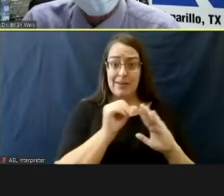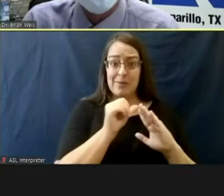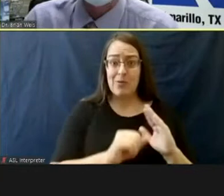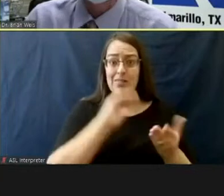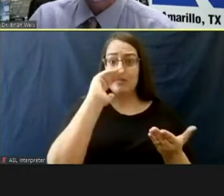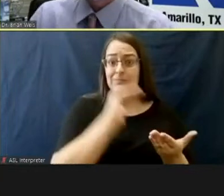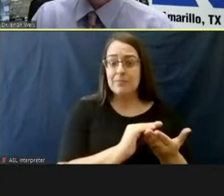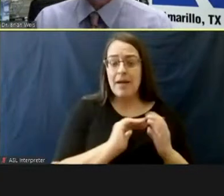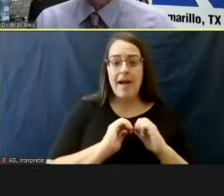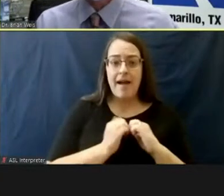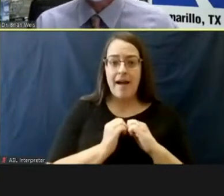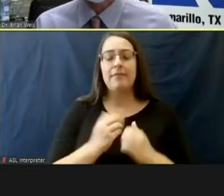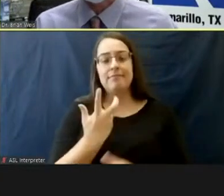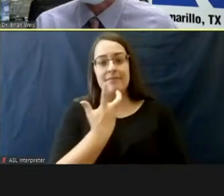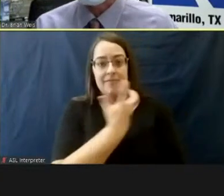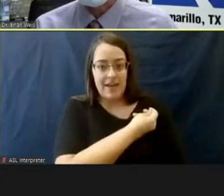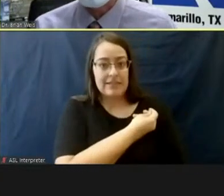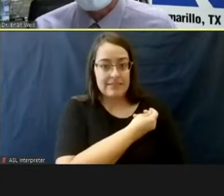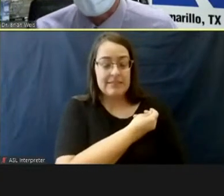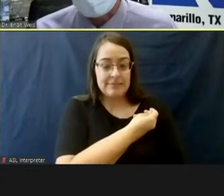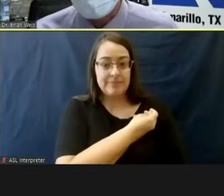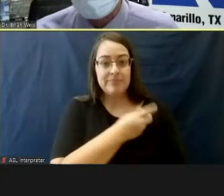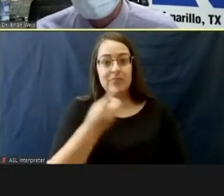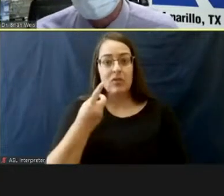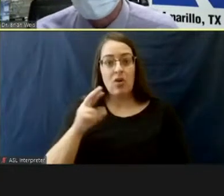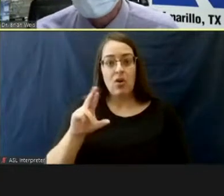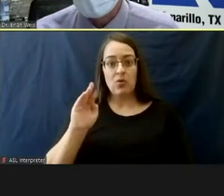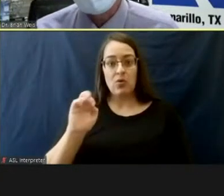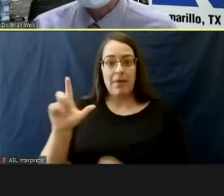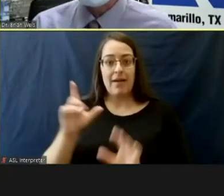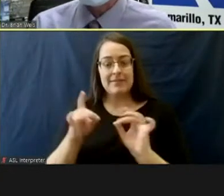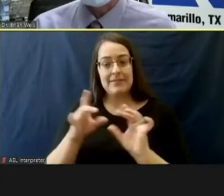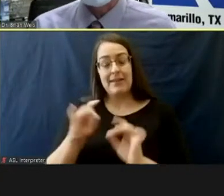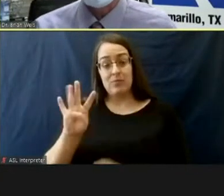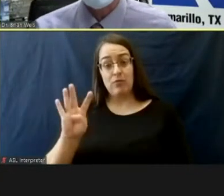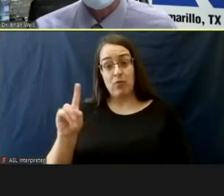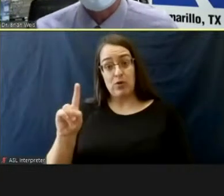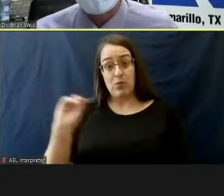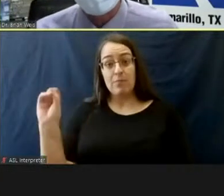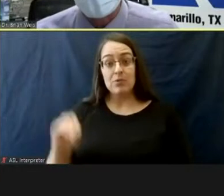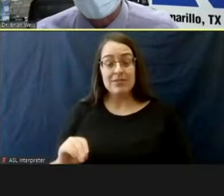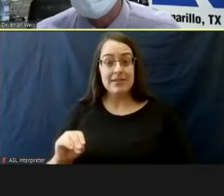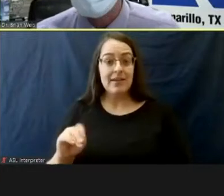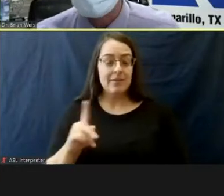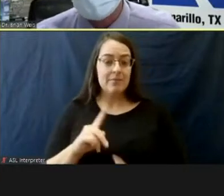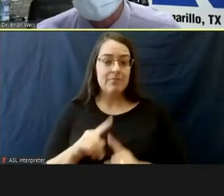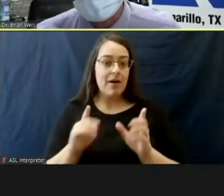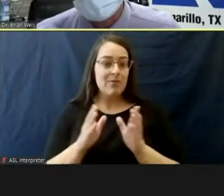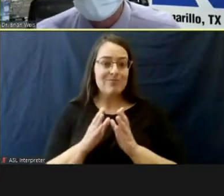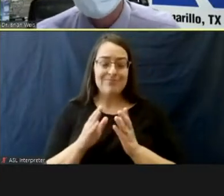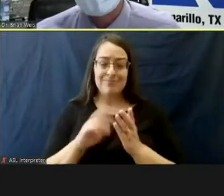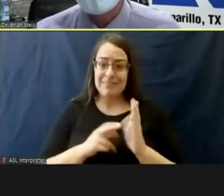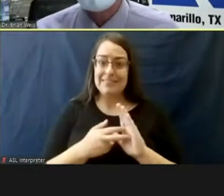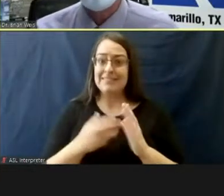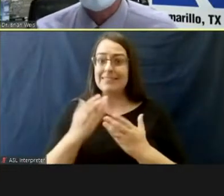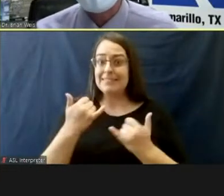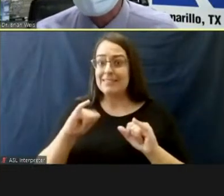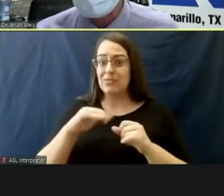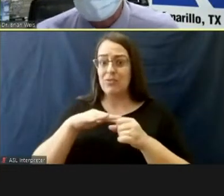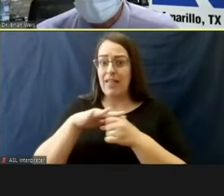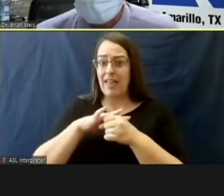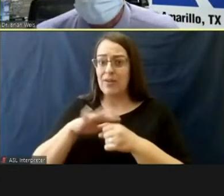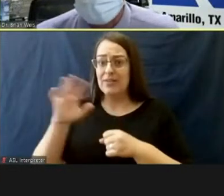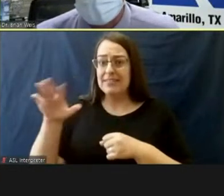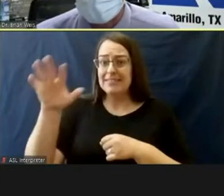the vaccine. So as Dr. Bell said, we're at 41%. Okay, but overall, that means there's a lot of areas in the United States that are well